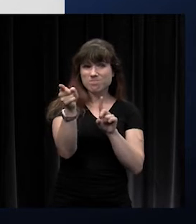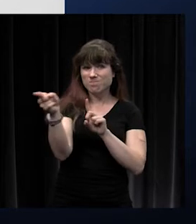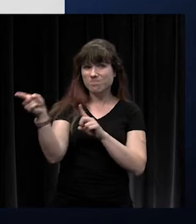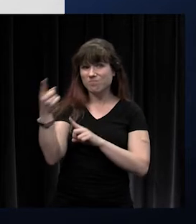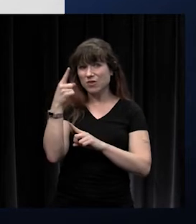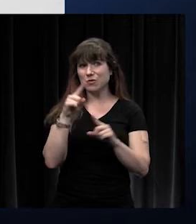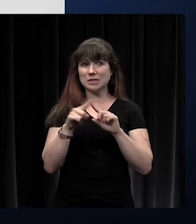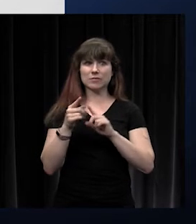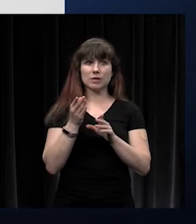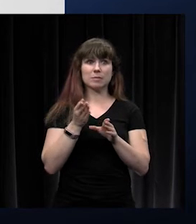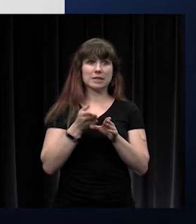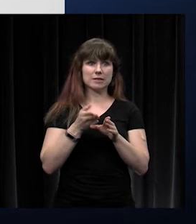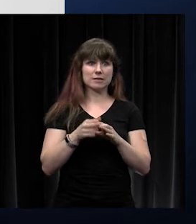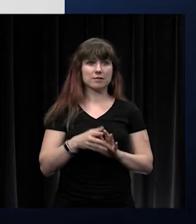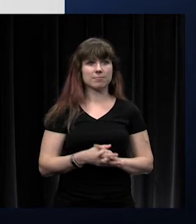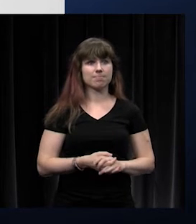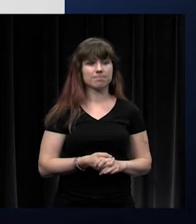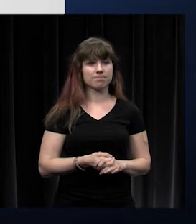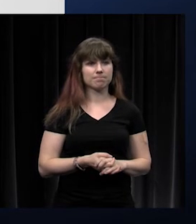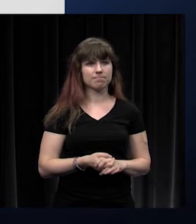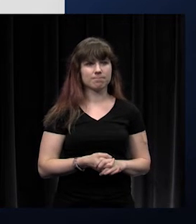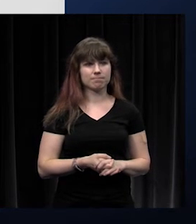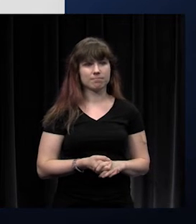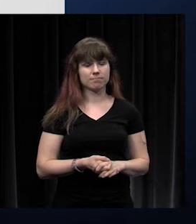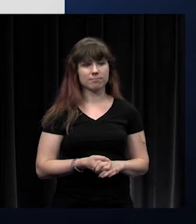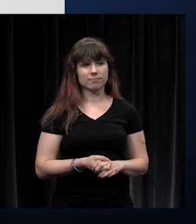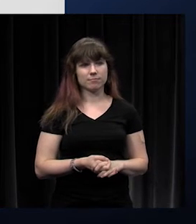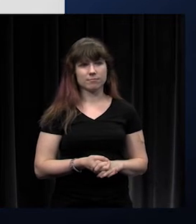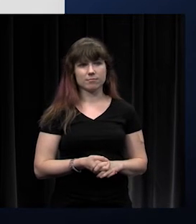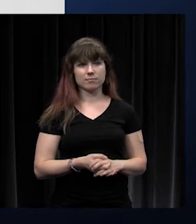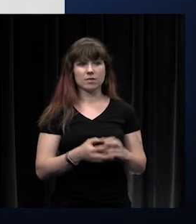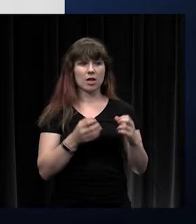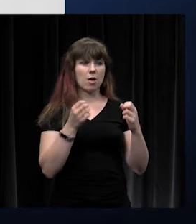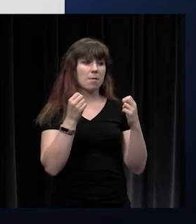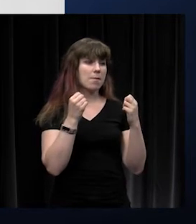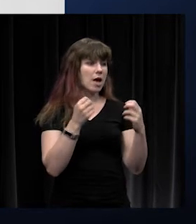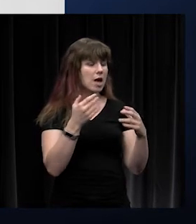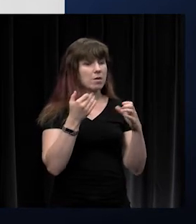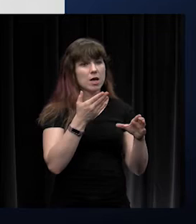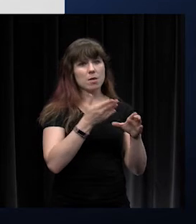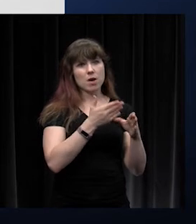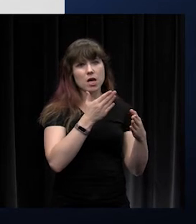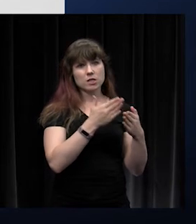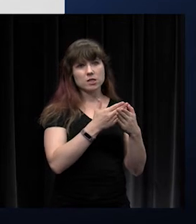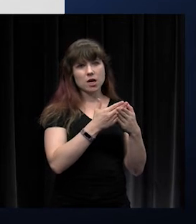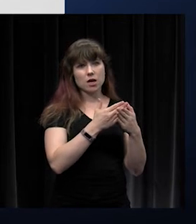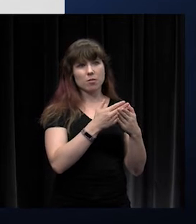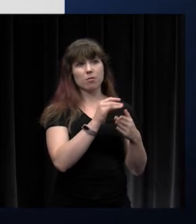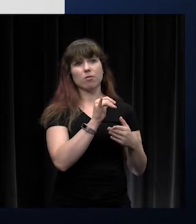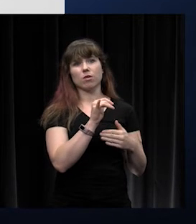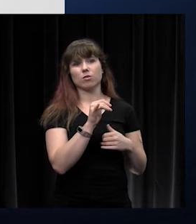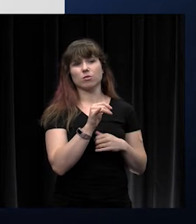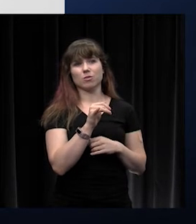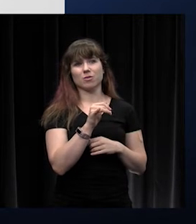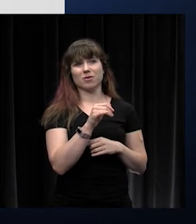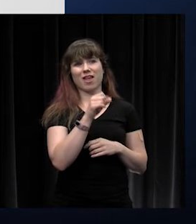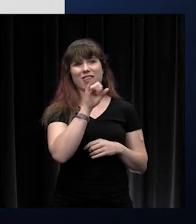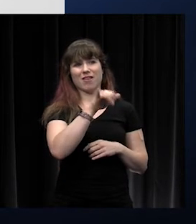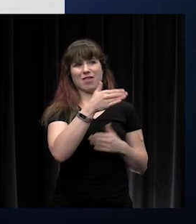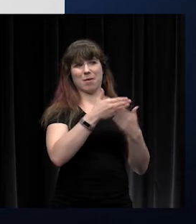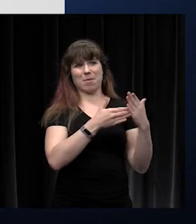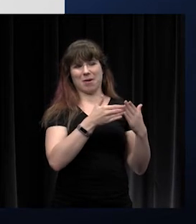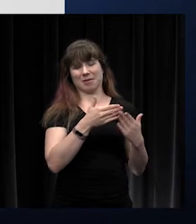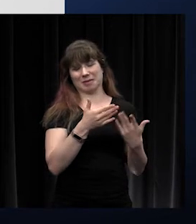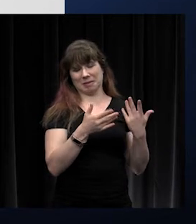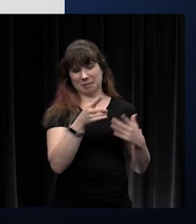be delivered to school using. A lot of bus stops, as you can see there, as well as I loved this part, and I'm sure